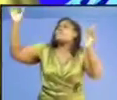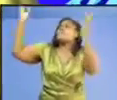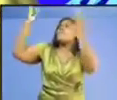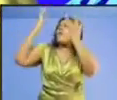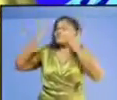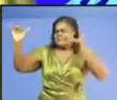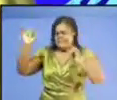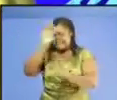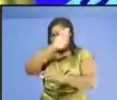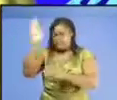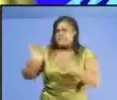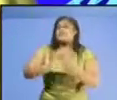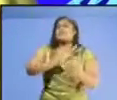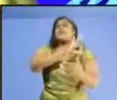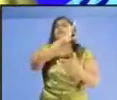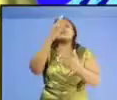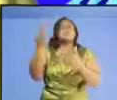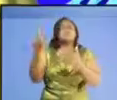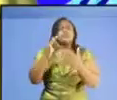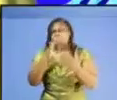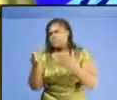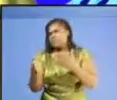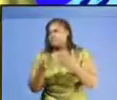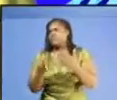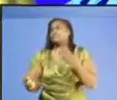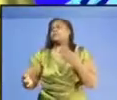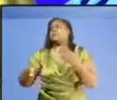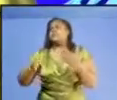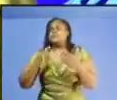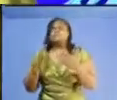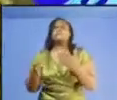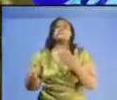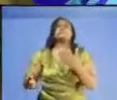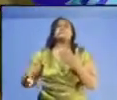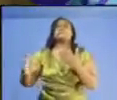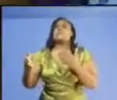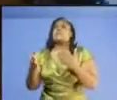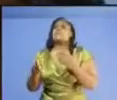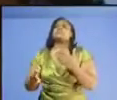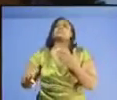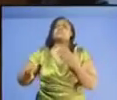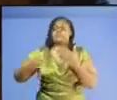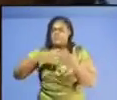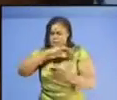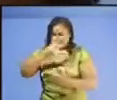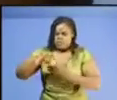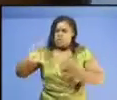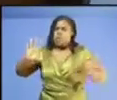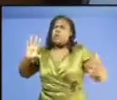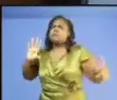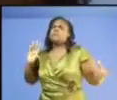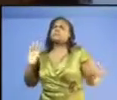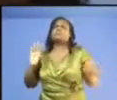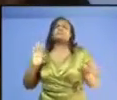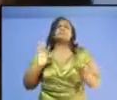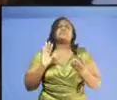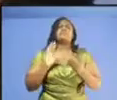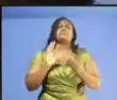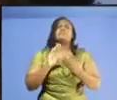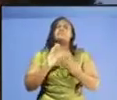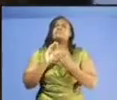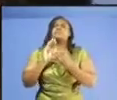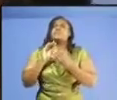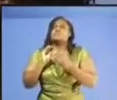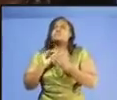for your mercy never fails me. And in all my days, I've